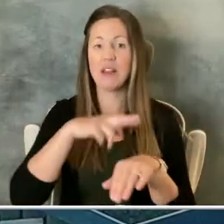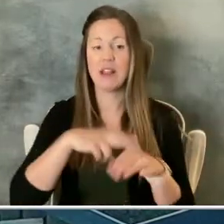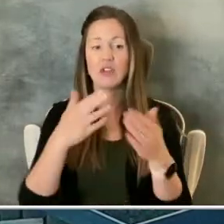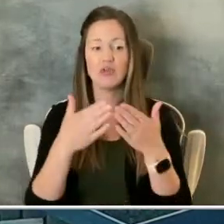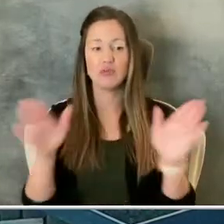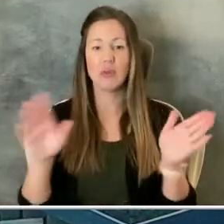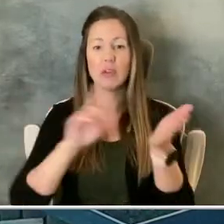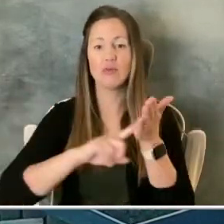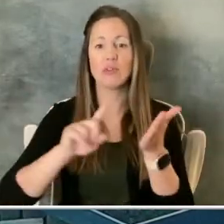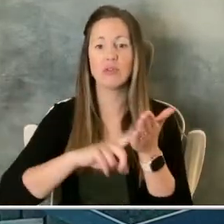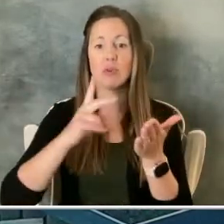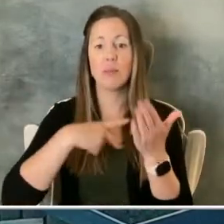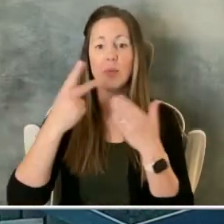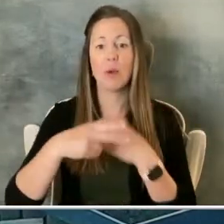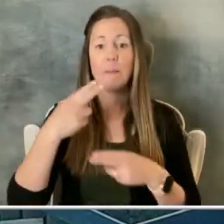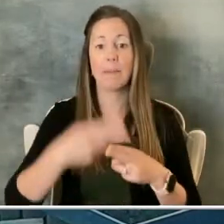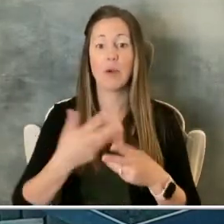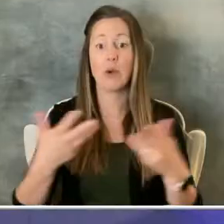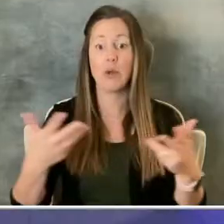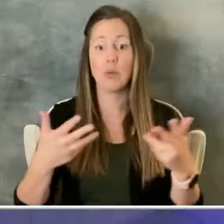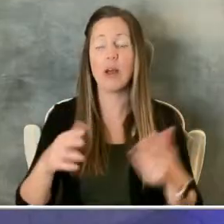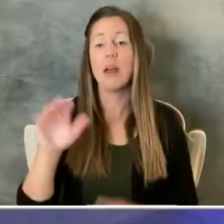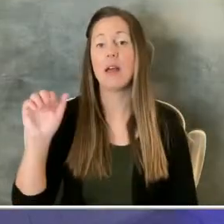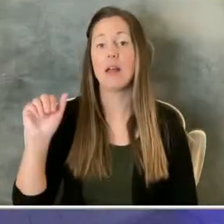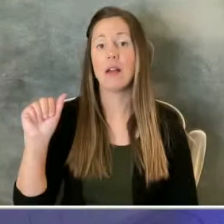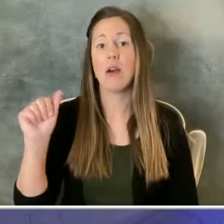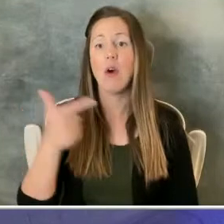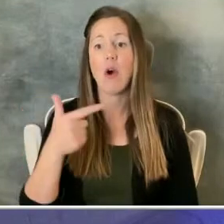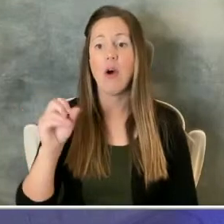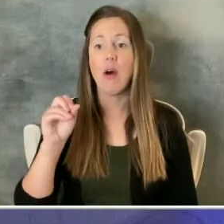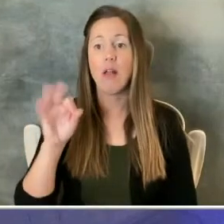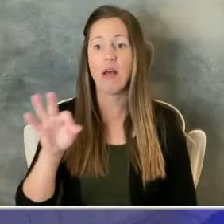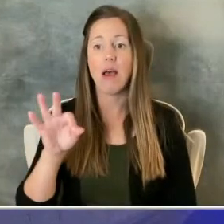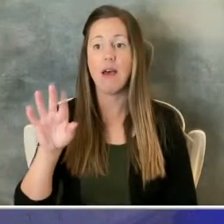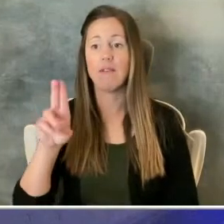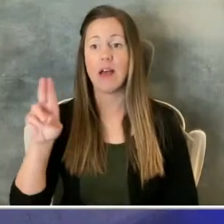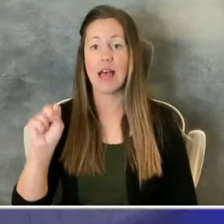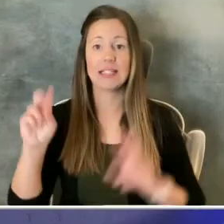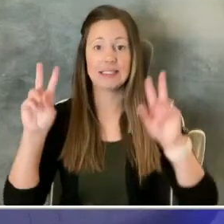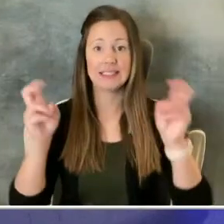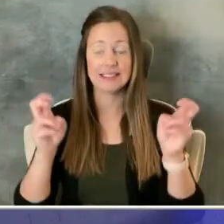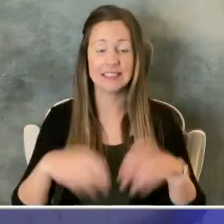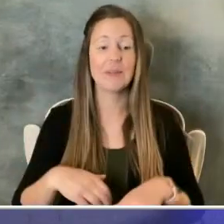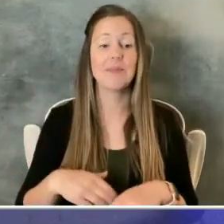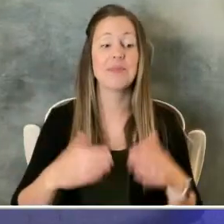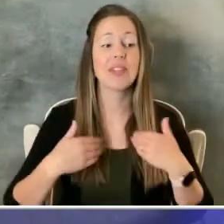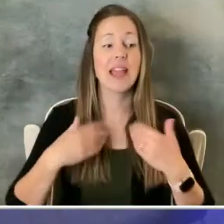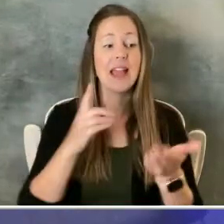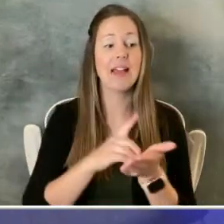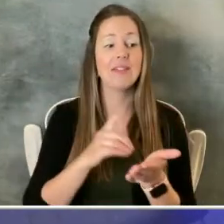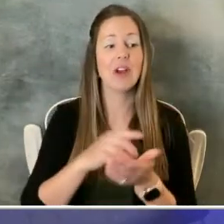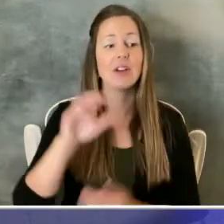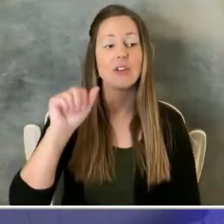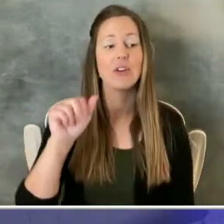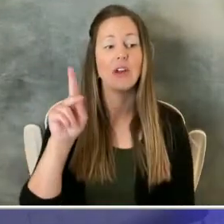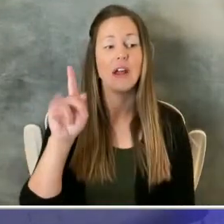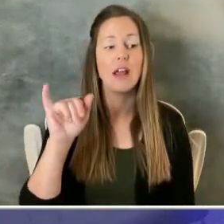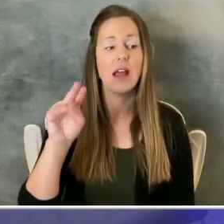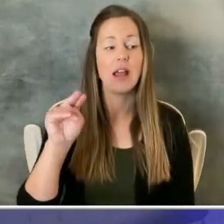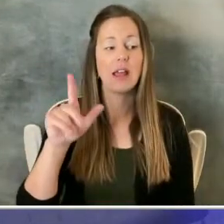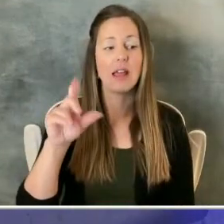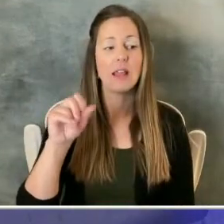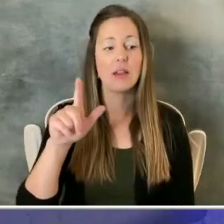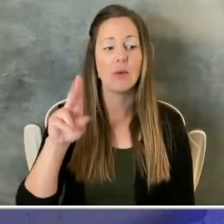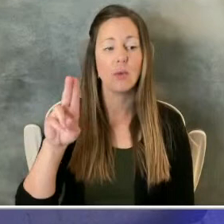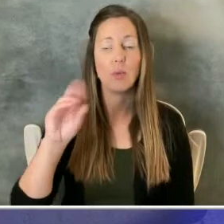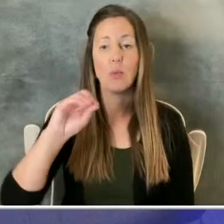called All of Us. Helping to explain, we have Dr. Akinlolu Ojo, the Executive Dean of the KU School